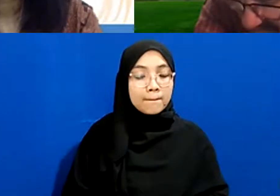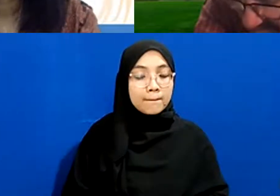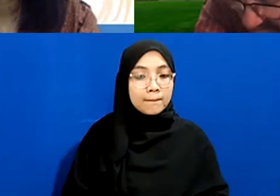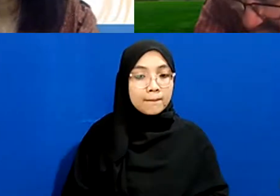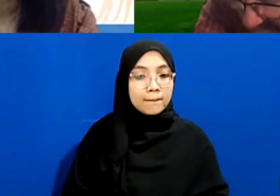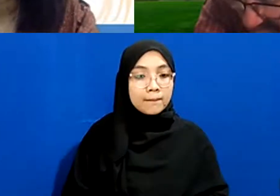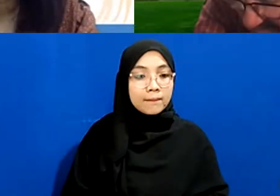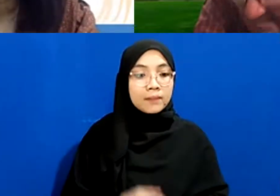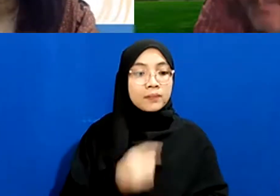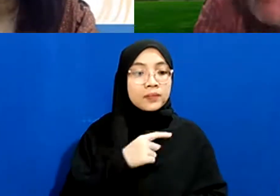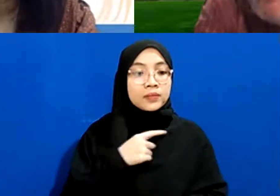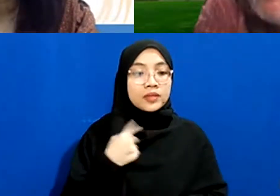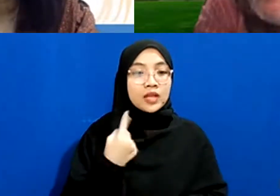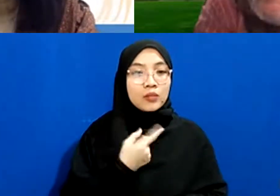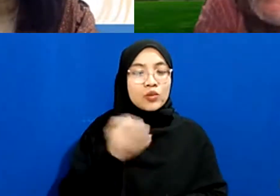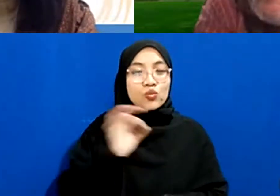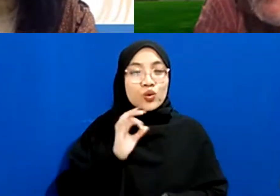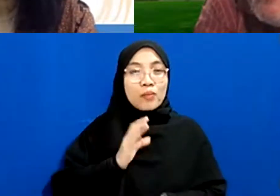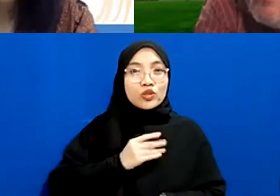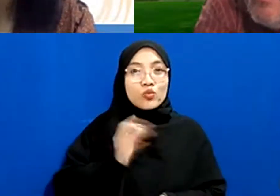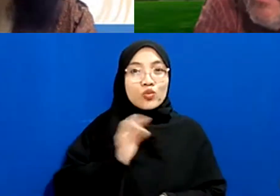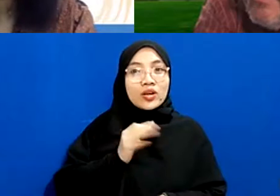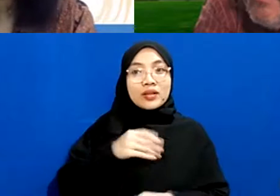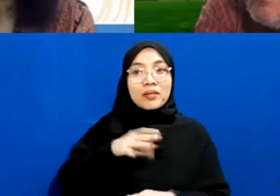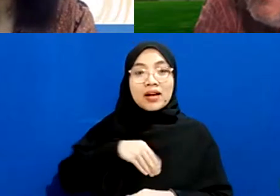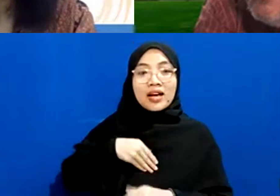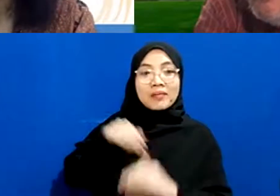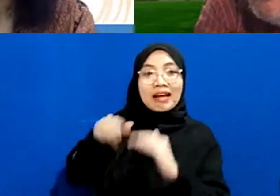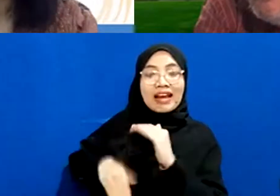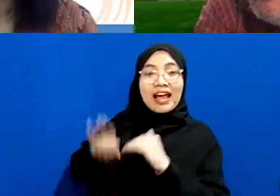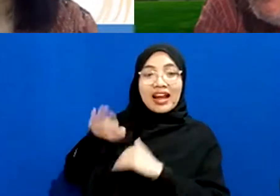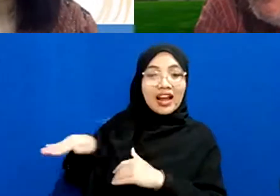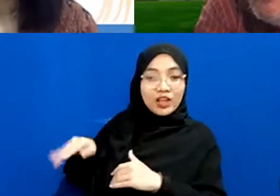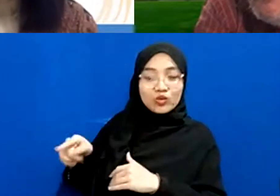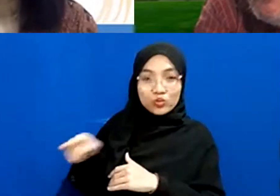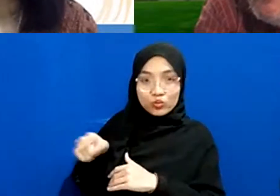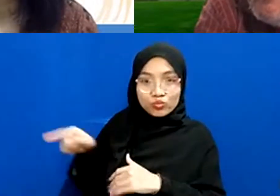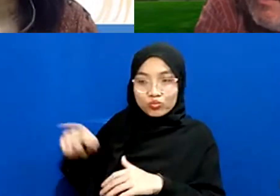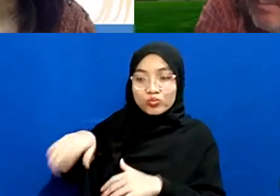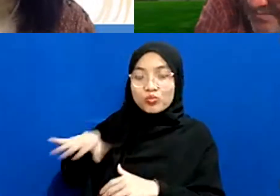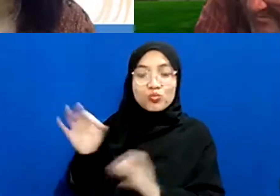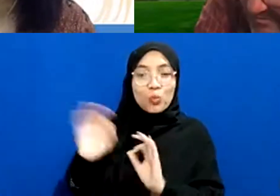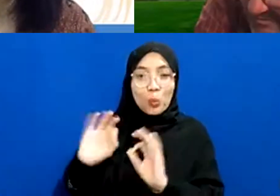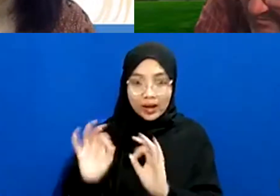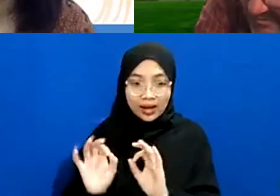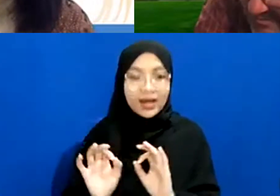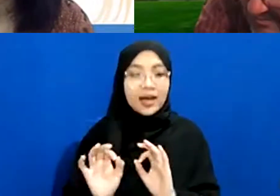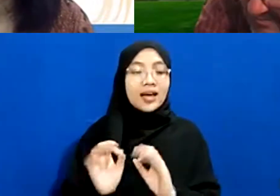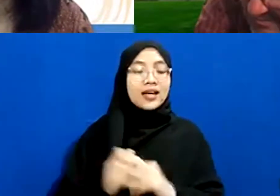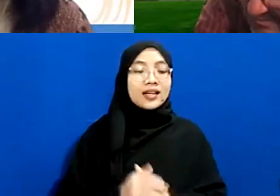mean to underestimate the younger children, but we just need to be focused on